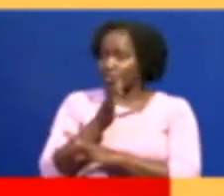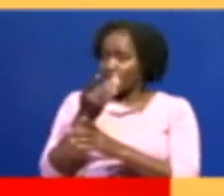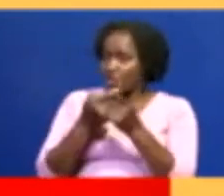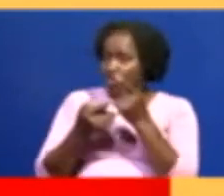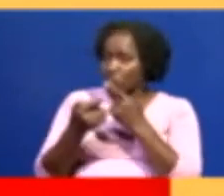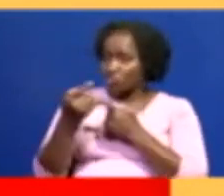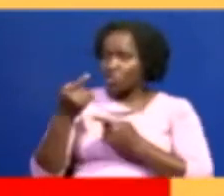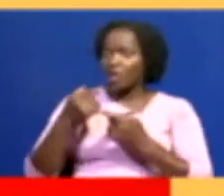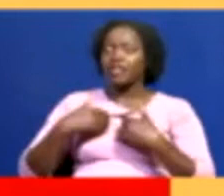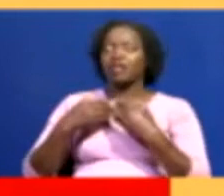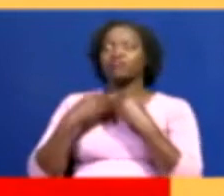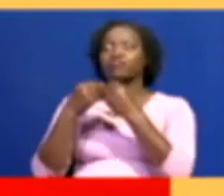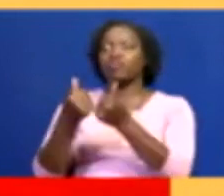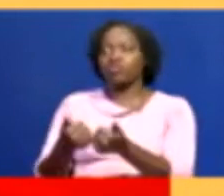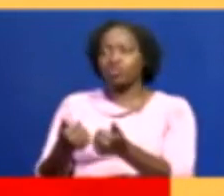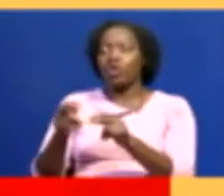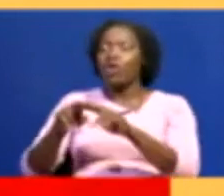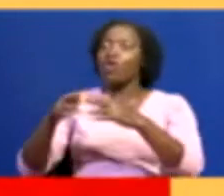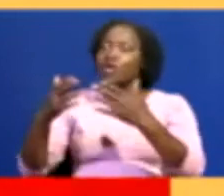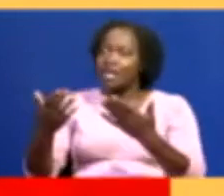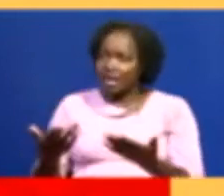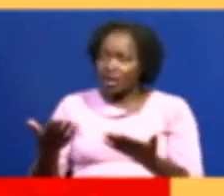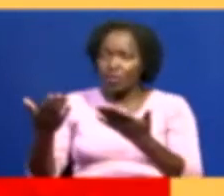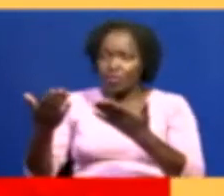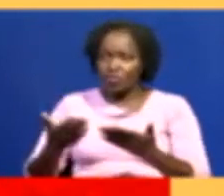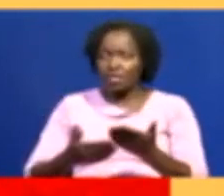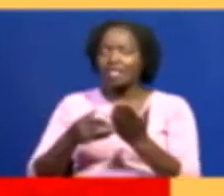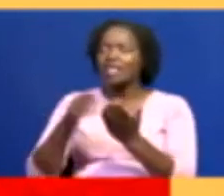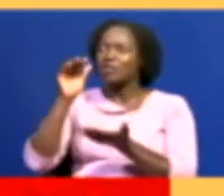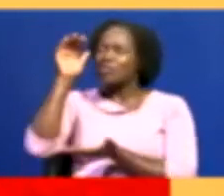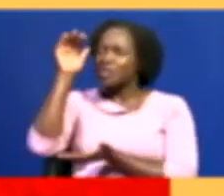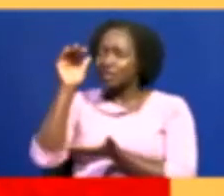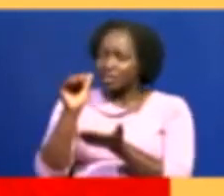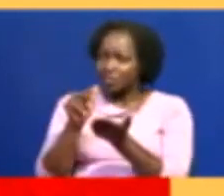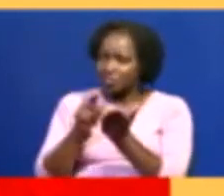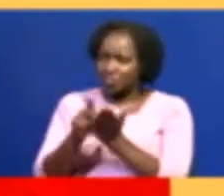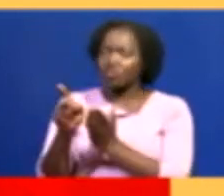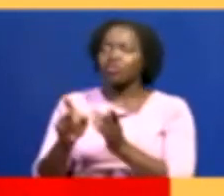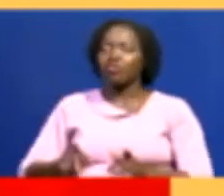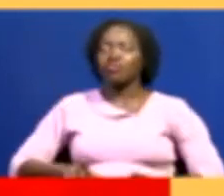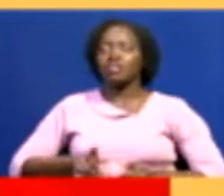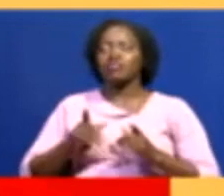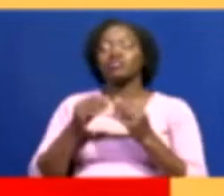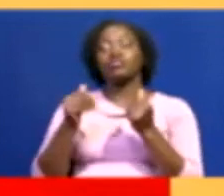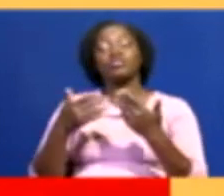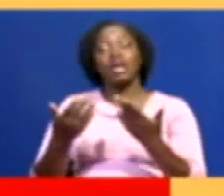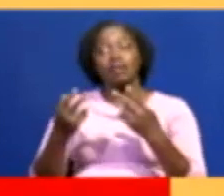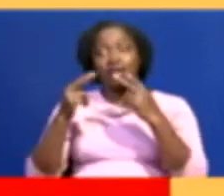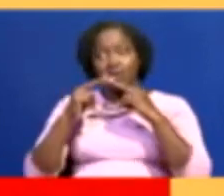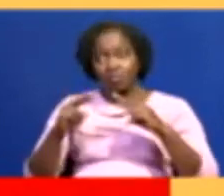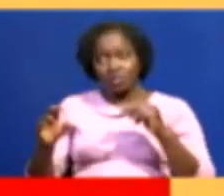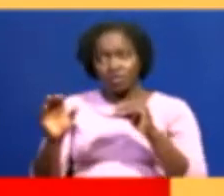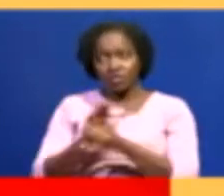up and have a solution on how we are going to bring the cost of living, mm-hmm. on solution how we are going to have a peaceful